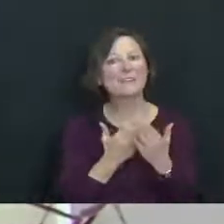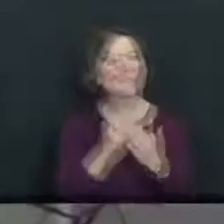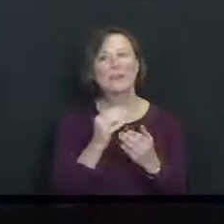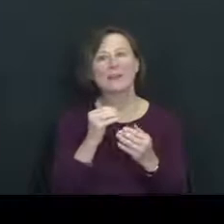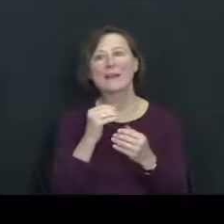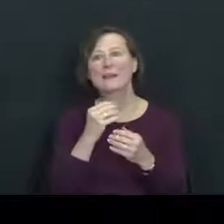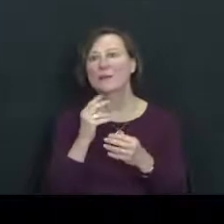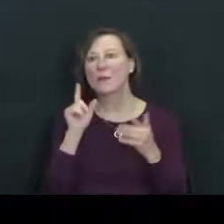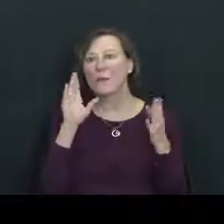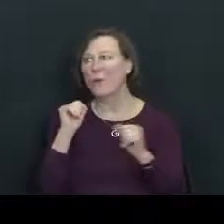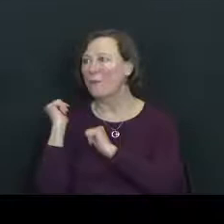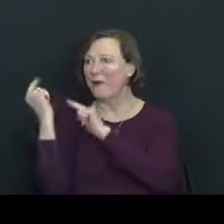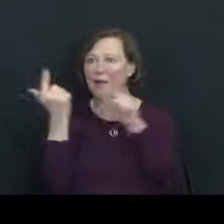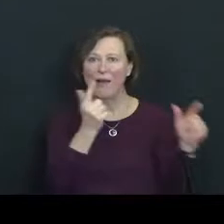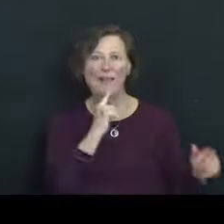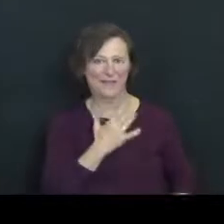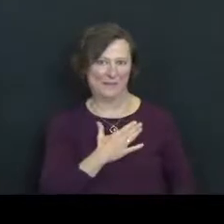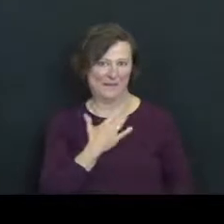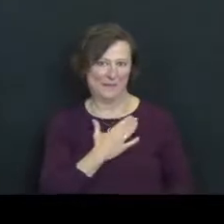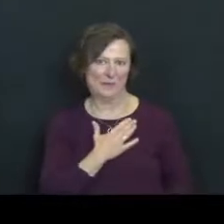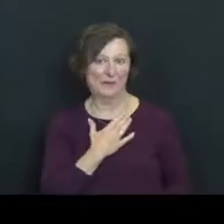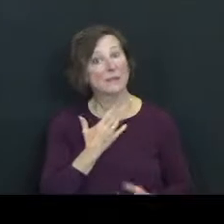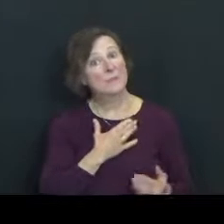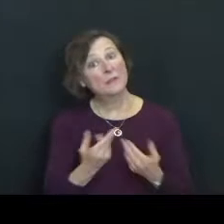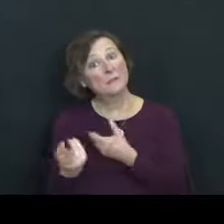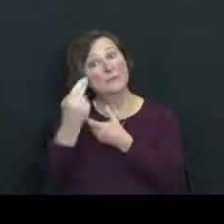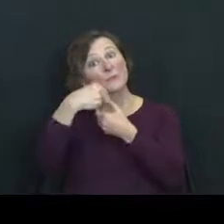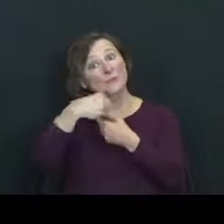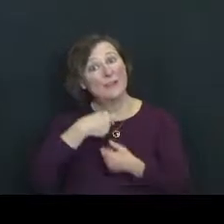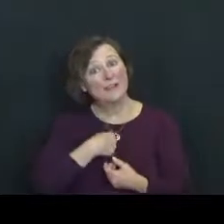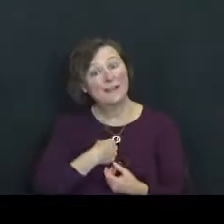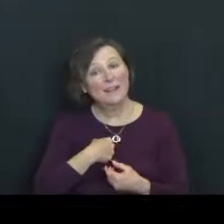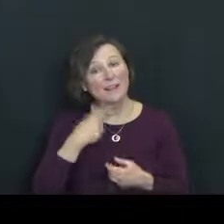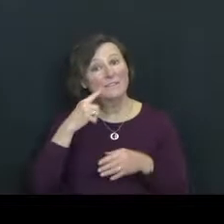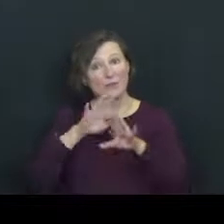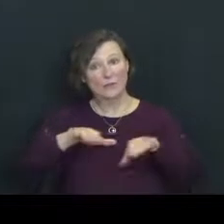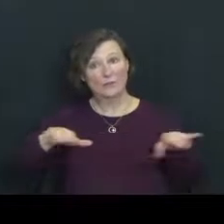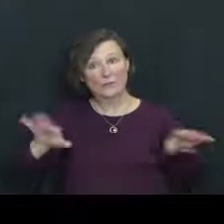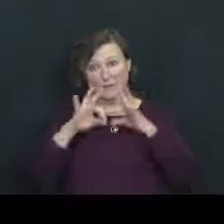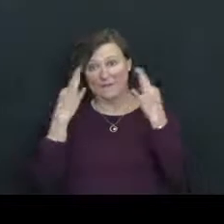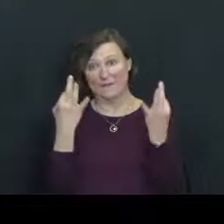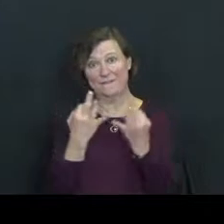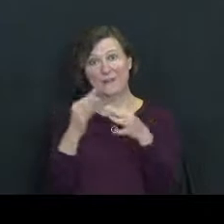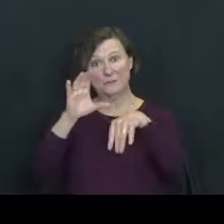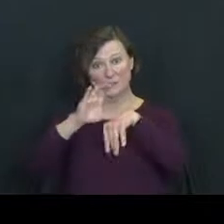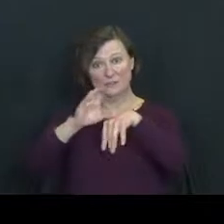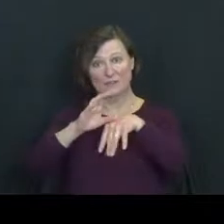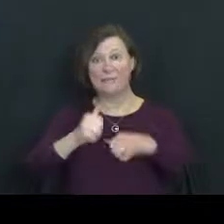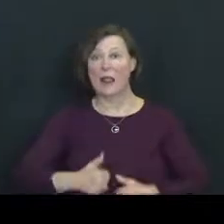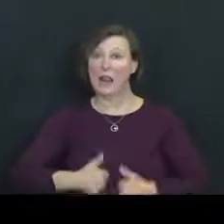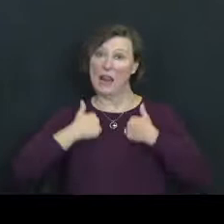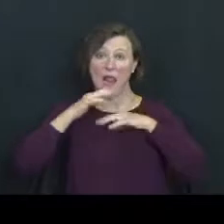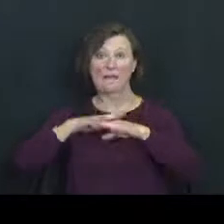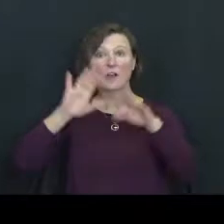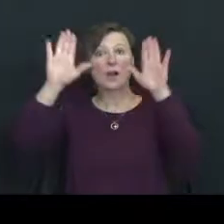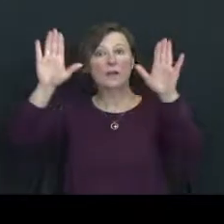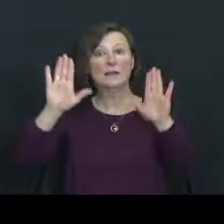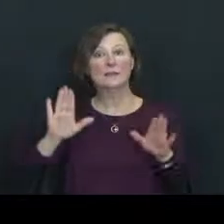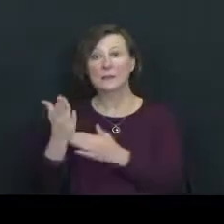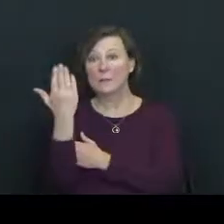happy. Please do consider joining us for the Children and Family Service being held live on Sunday mornings